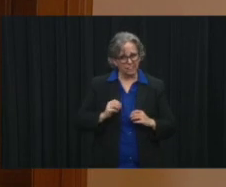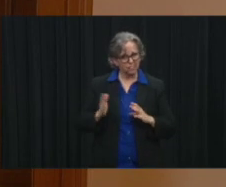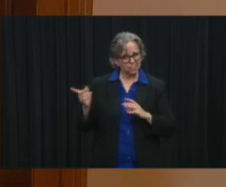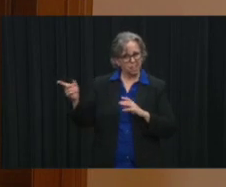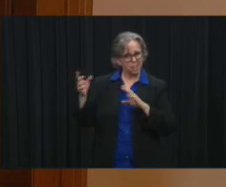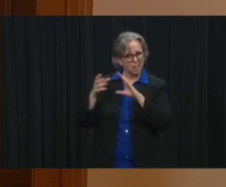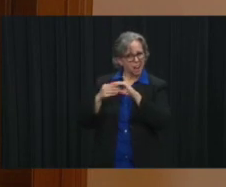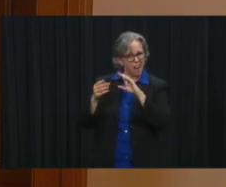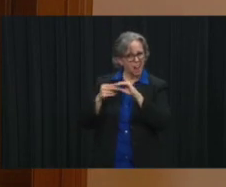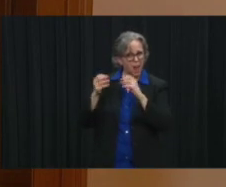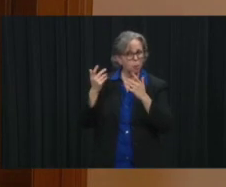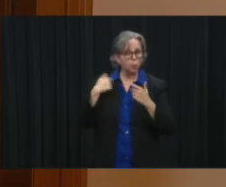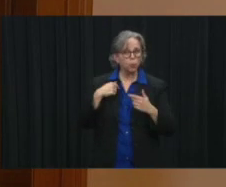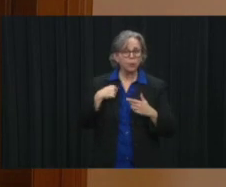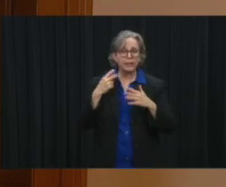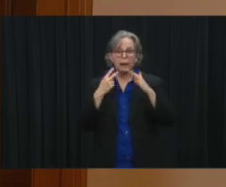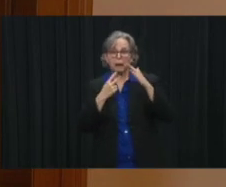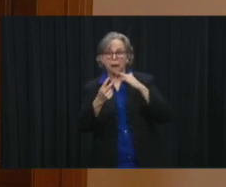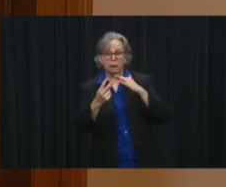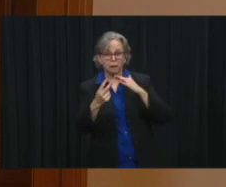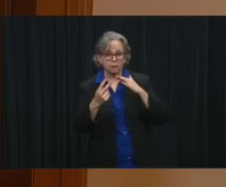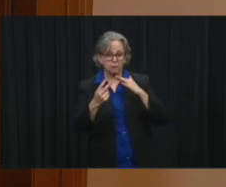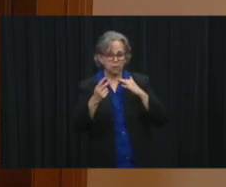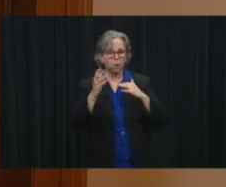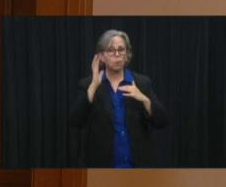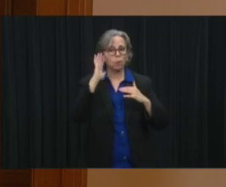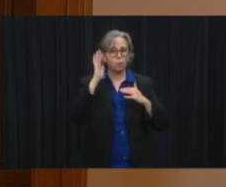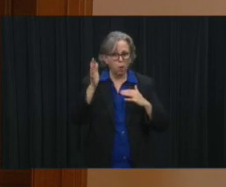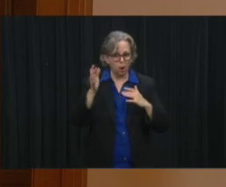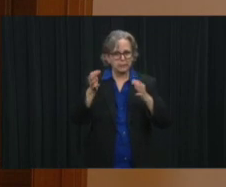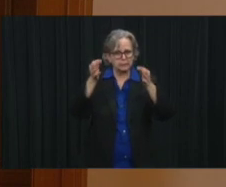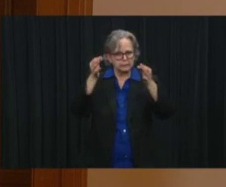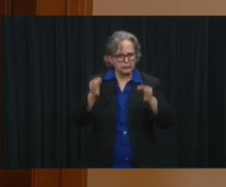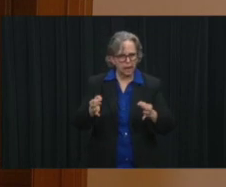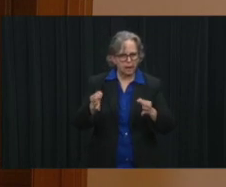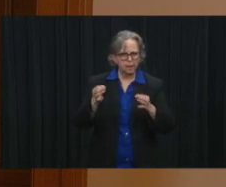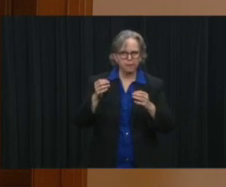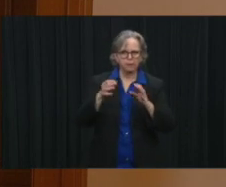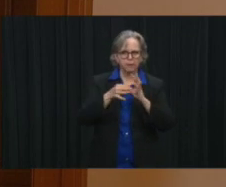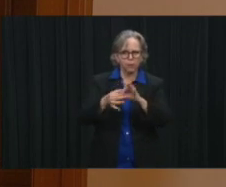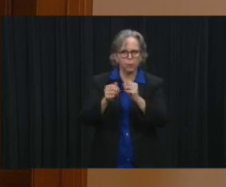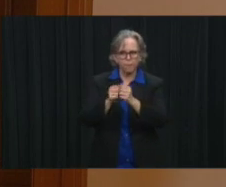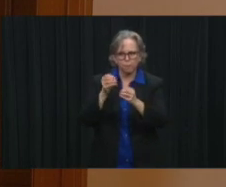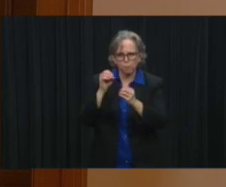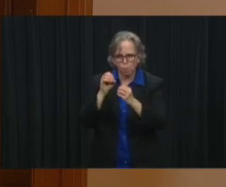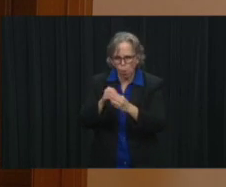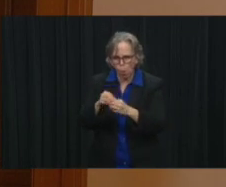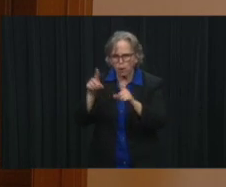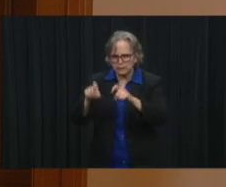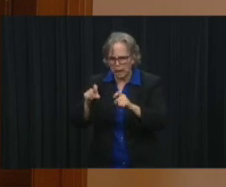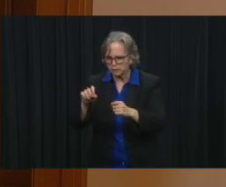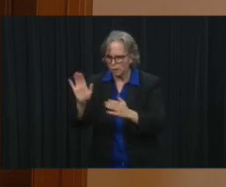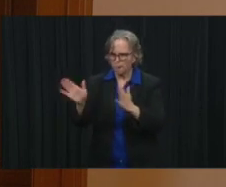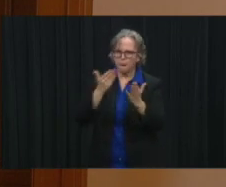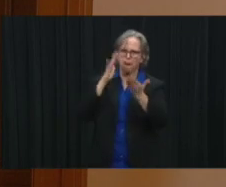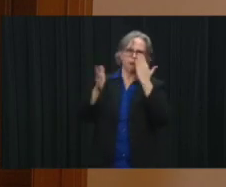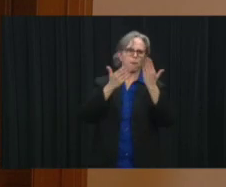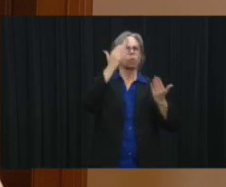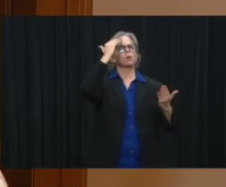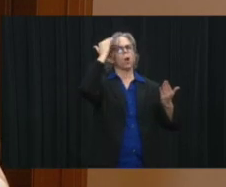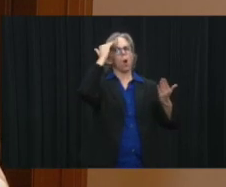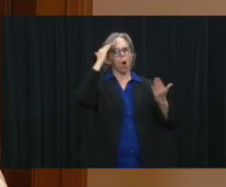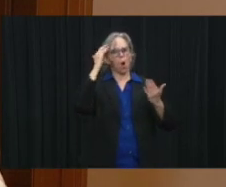wider availability of testing, and we have a lot going on amongst my teams to take advantage of that when that is first